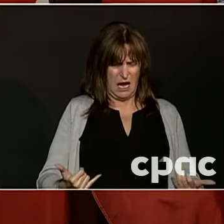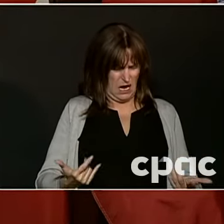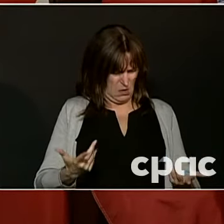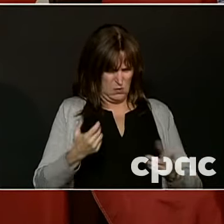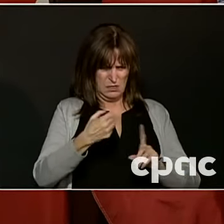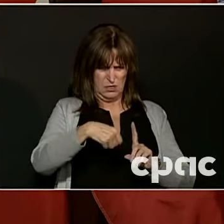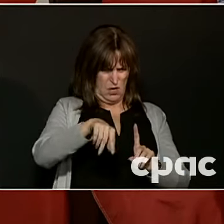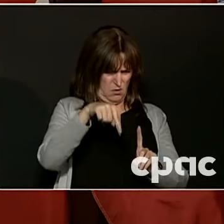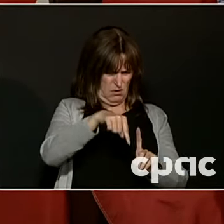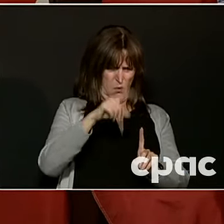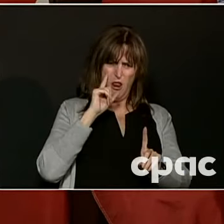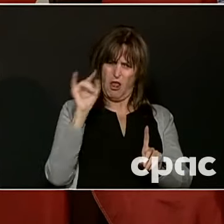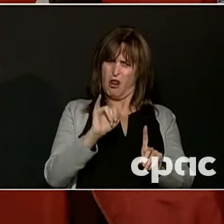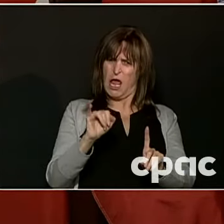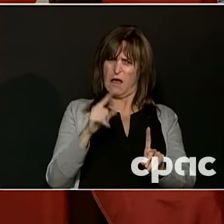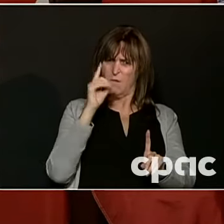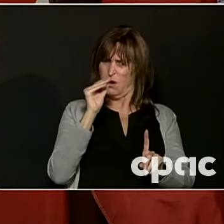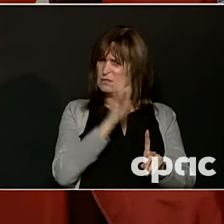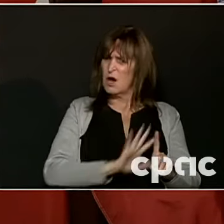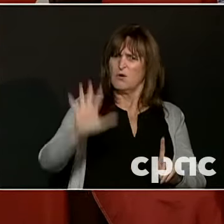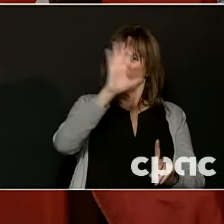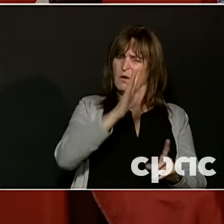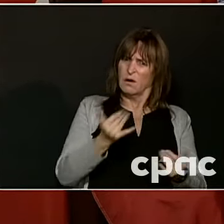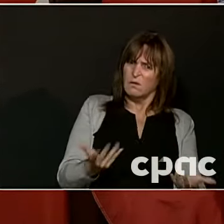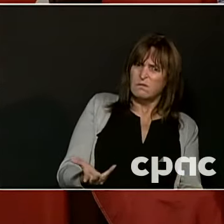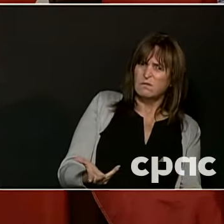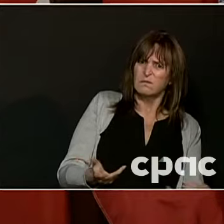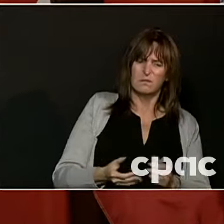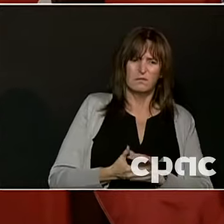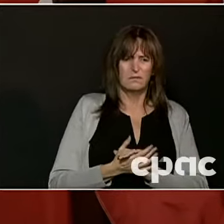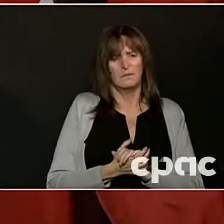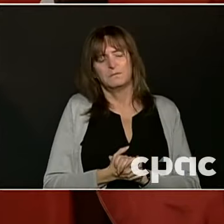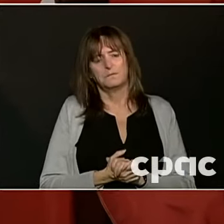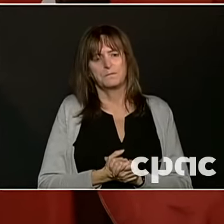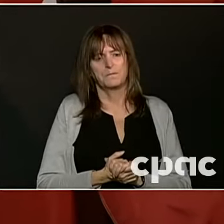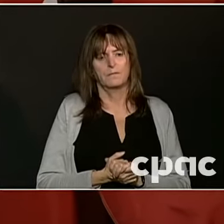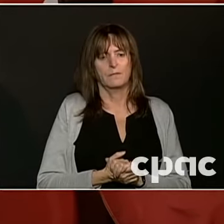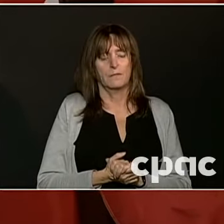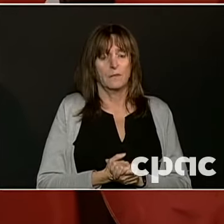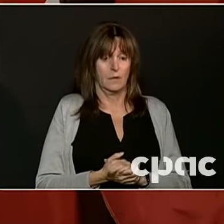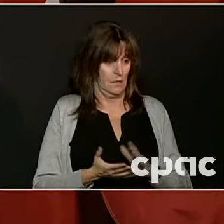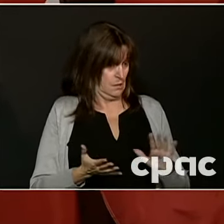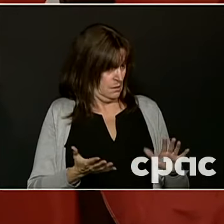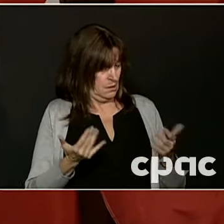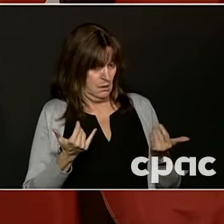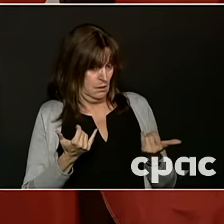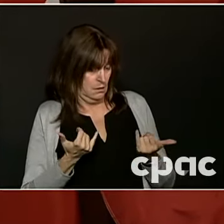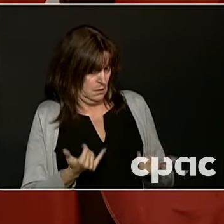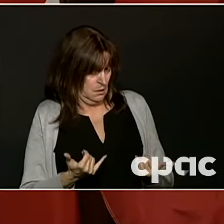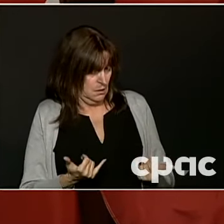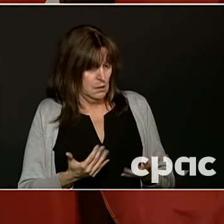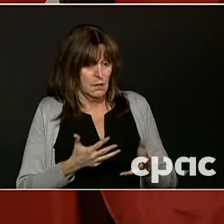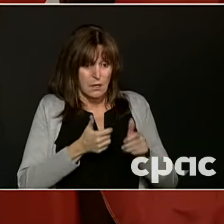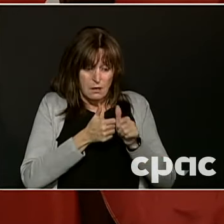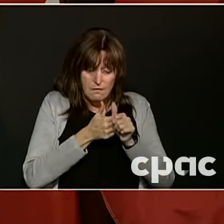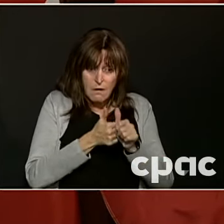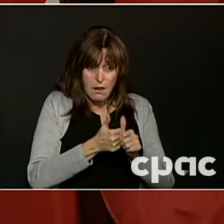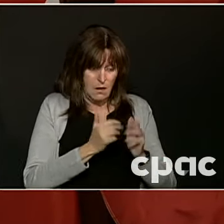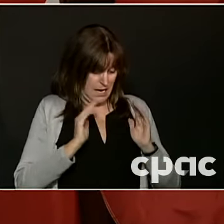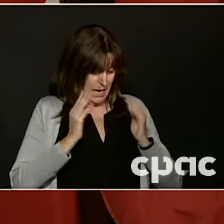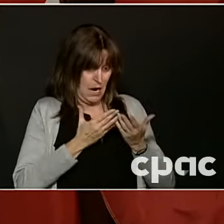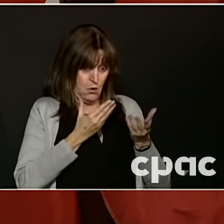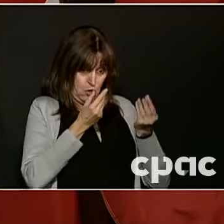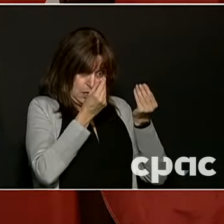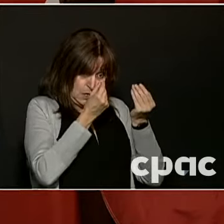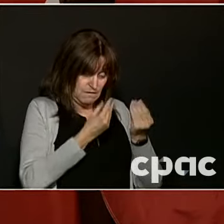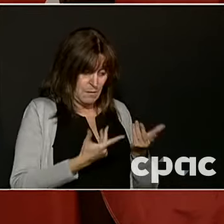So where we're at right now, not only based on our data and the modeling data, is that there are some parts of the province,